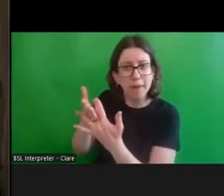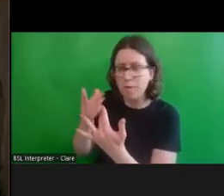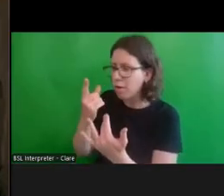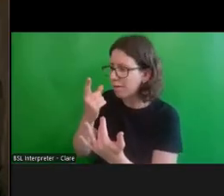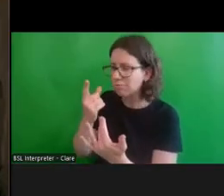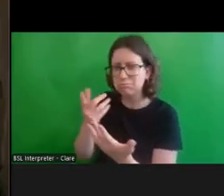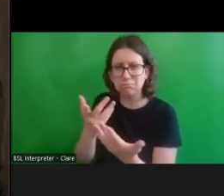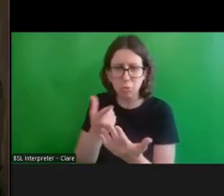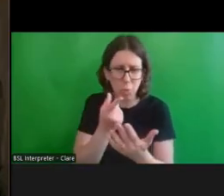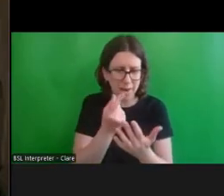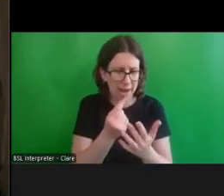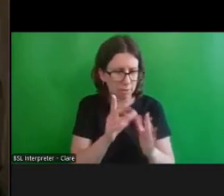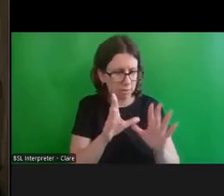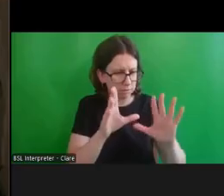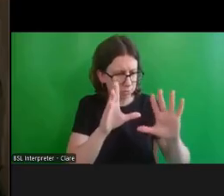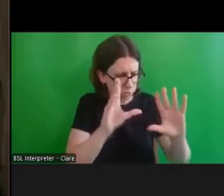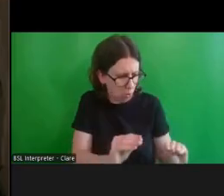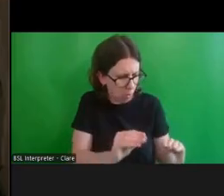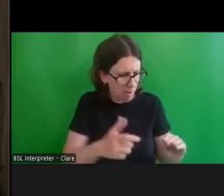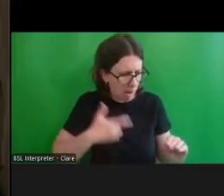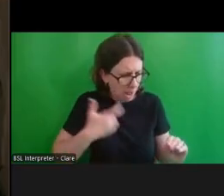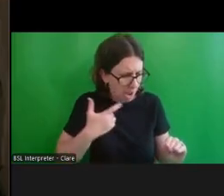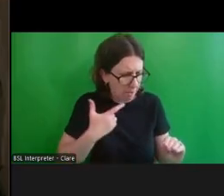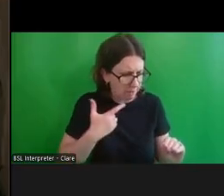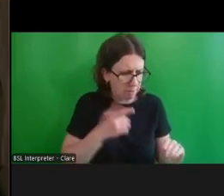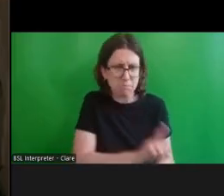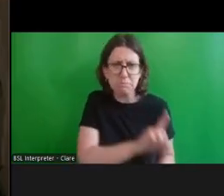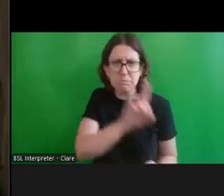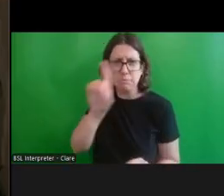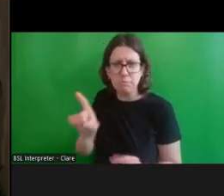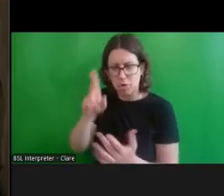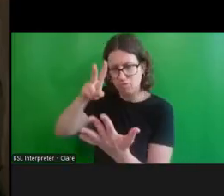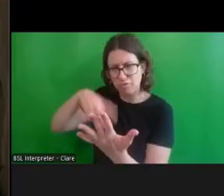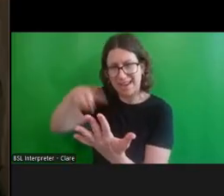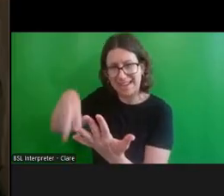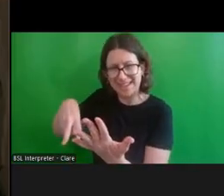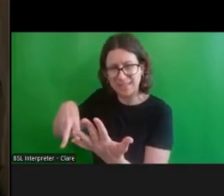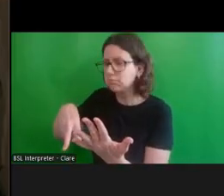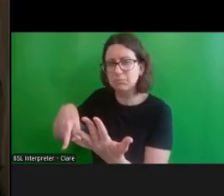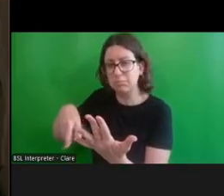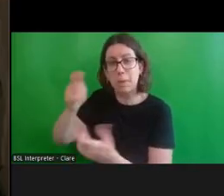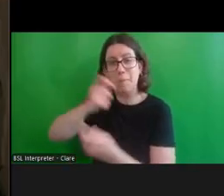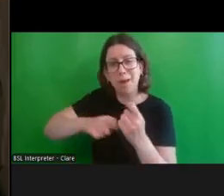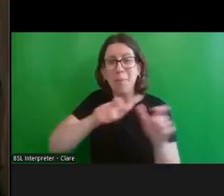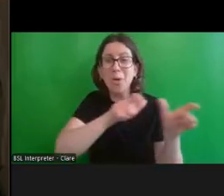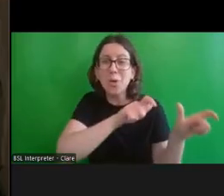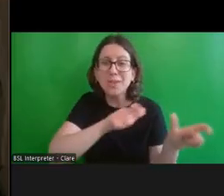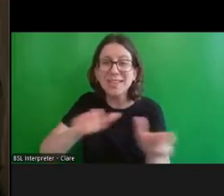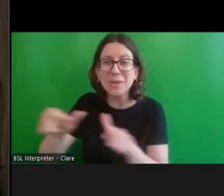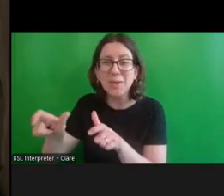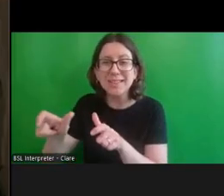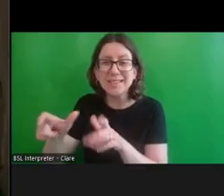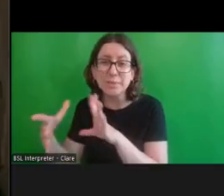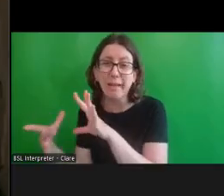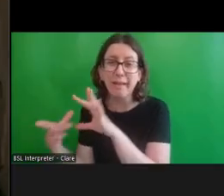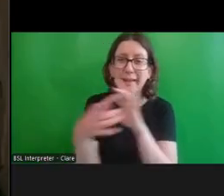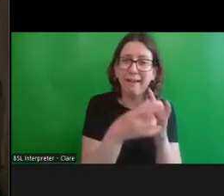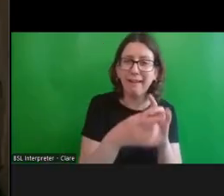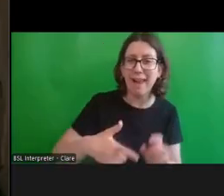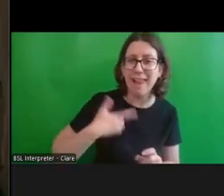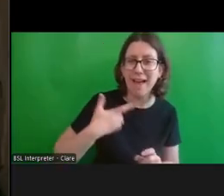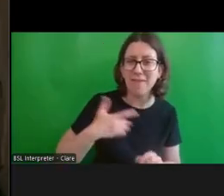our lives and go to somewhere separate to read, to something that is continuous, ongoing, and integrated.